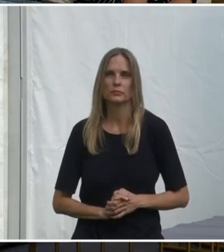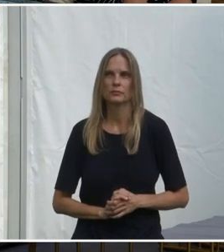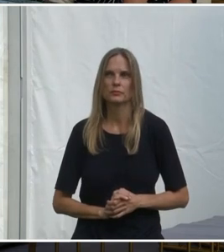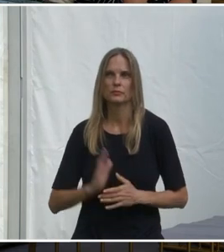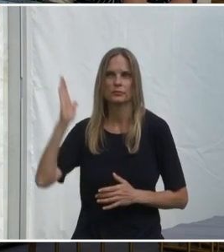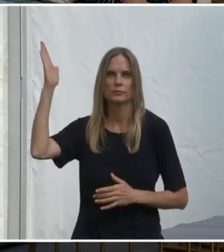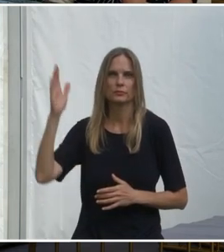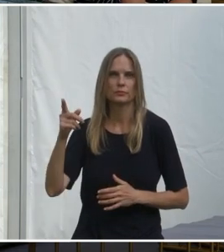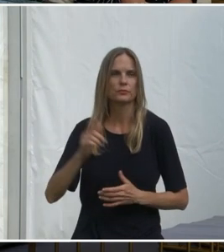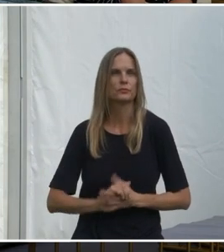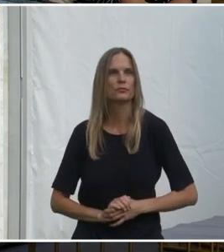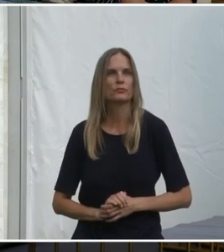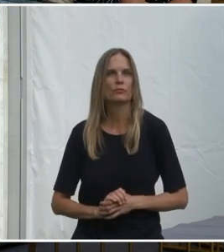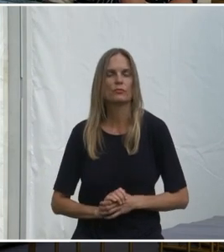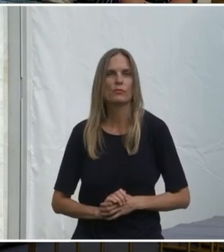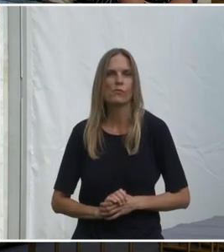Yes, please.